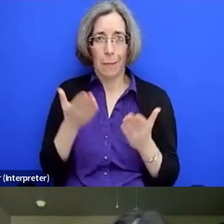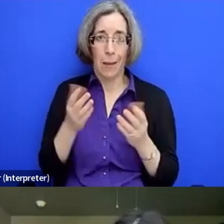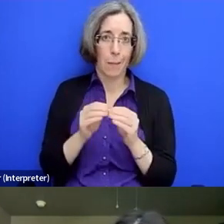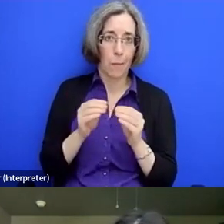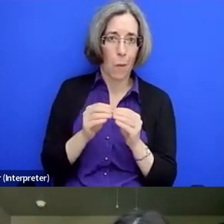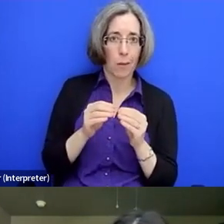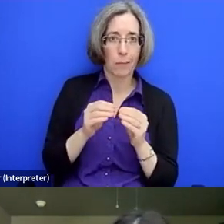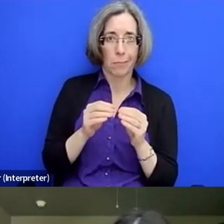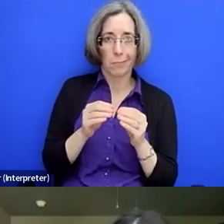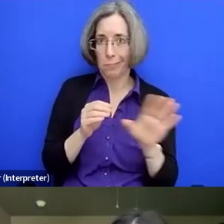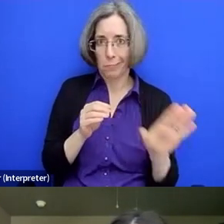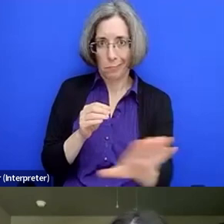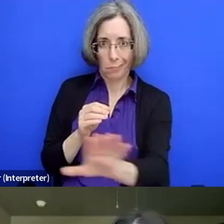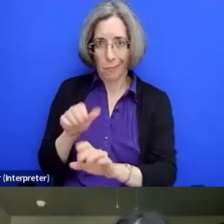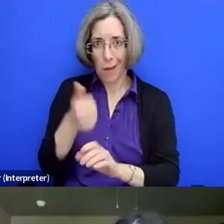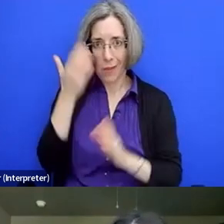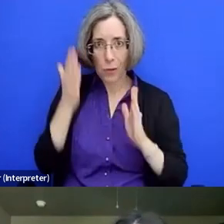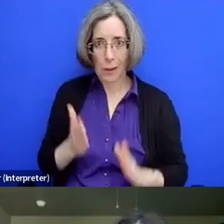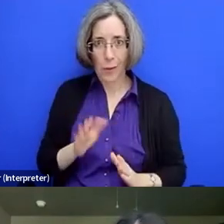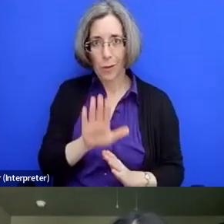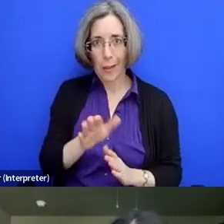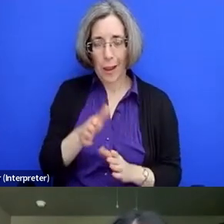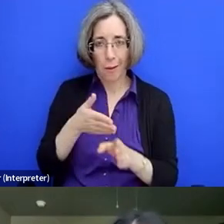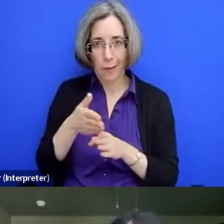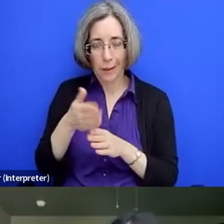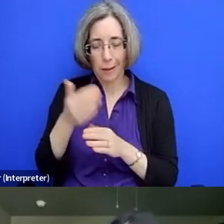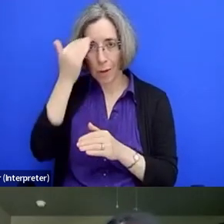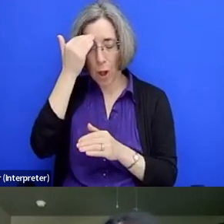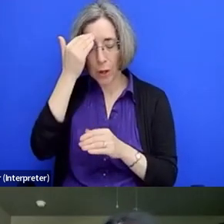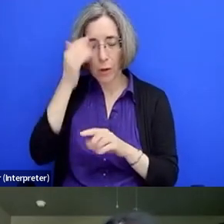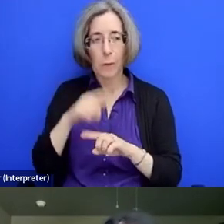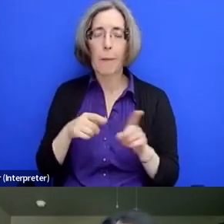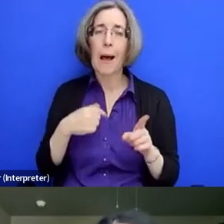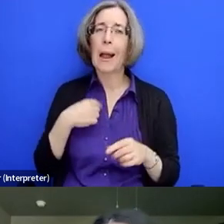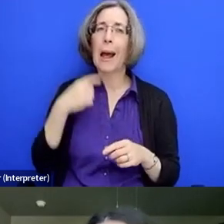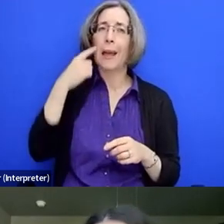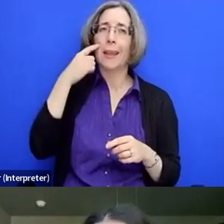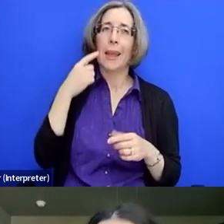for other speakers, but I think some of it is about